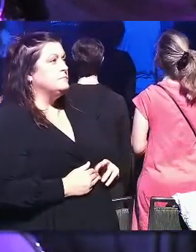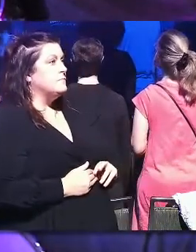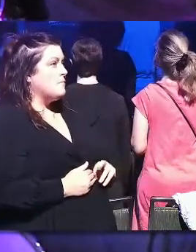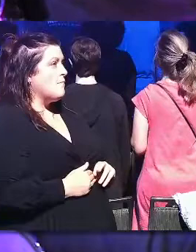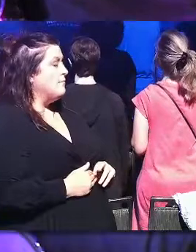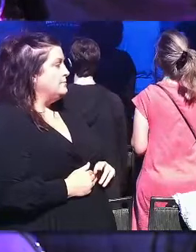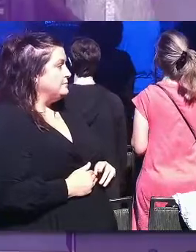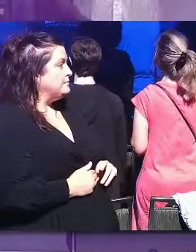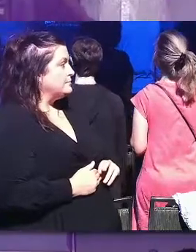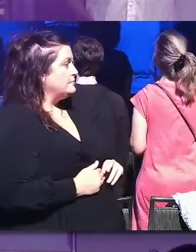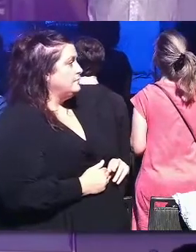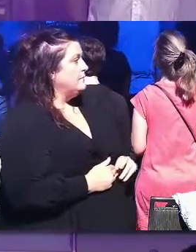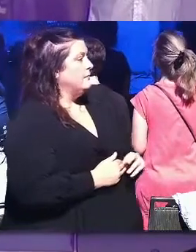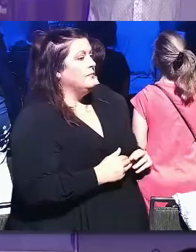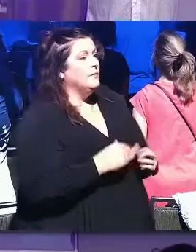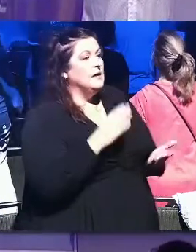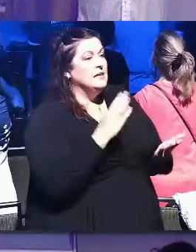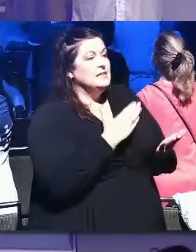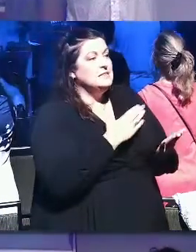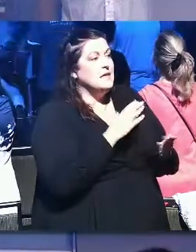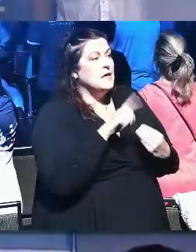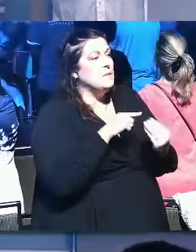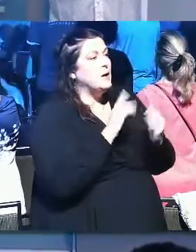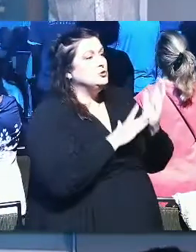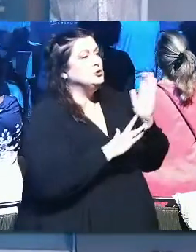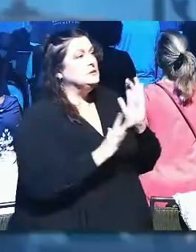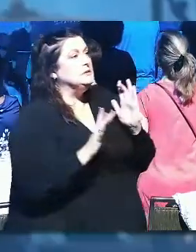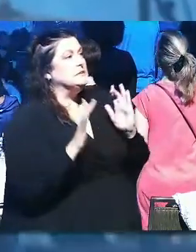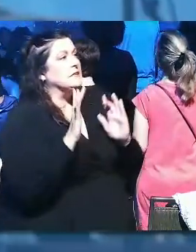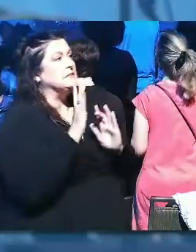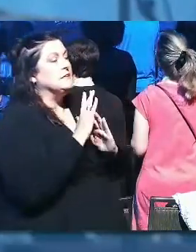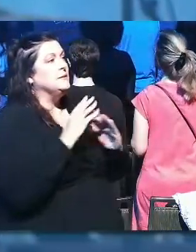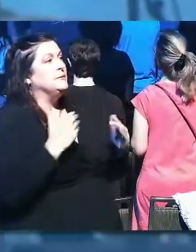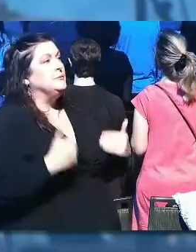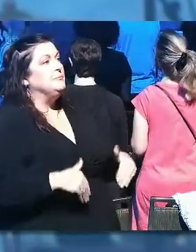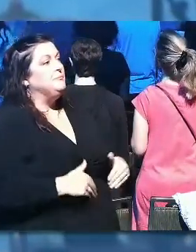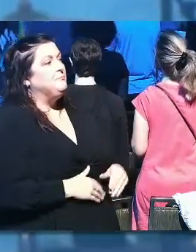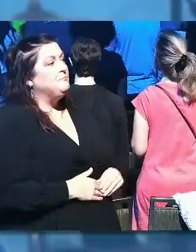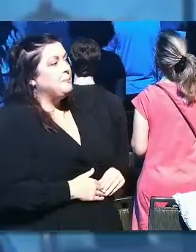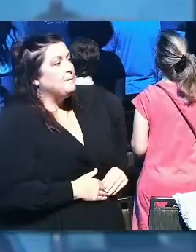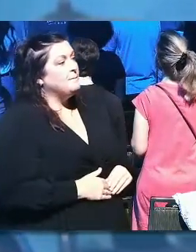We're going to sing about Jesus. That's who it's all about. And there is nobody greater.